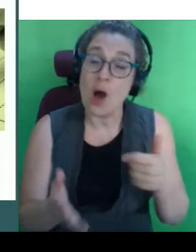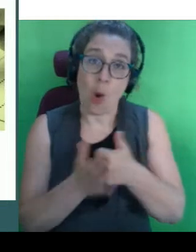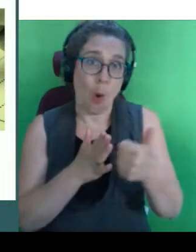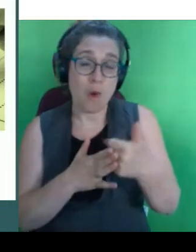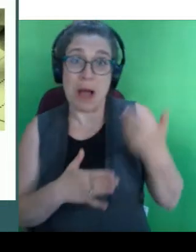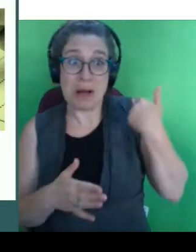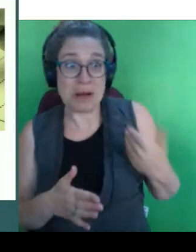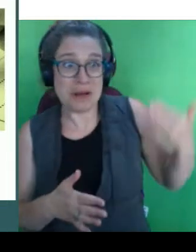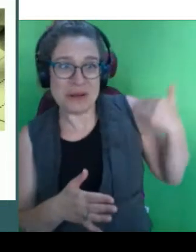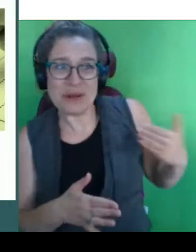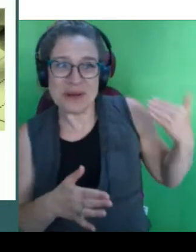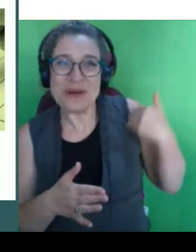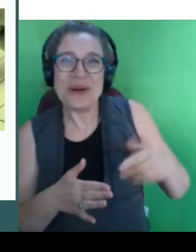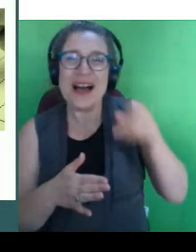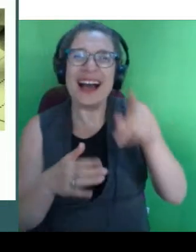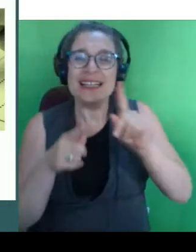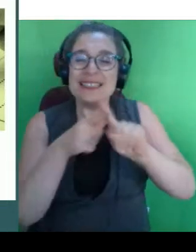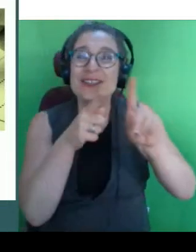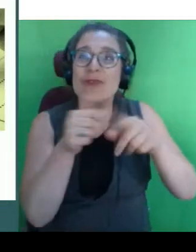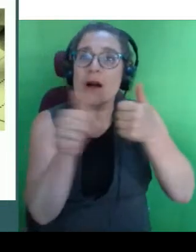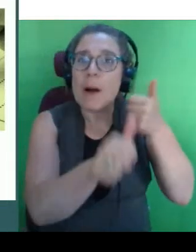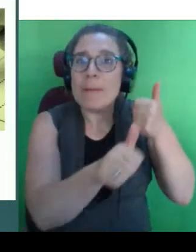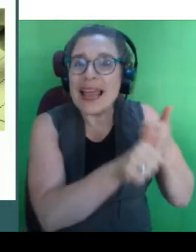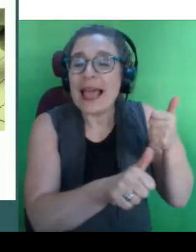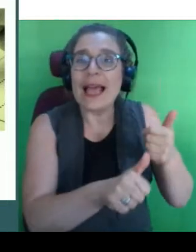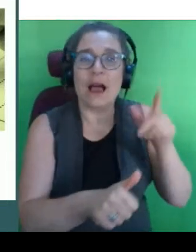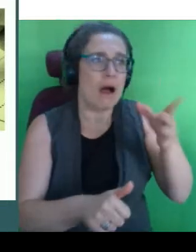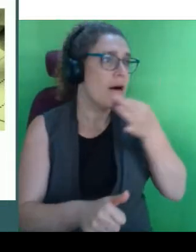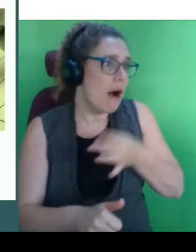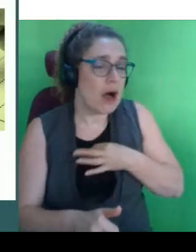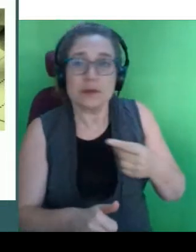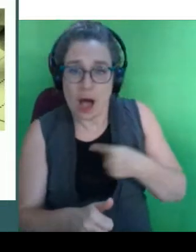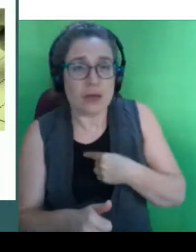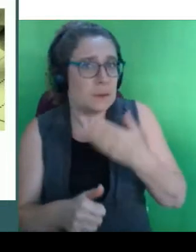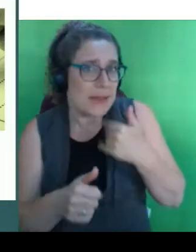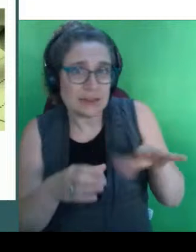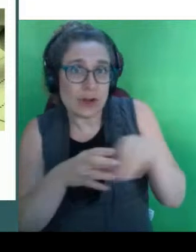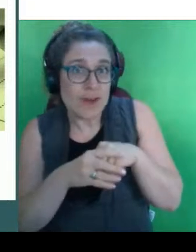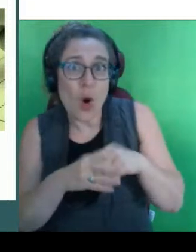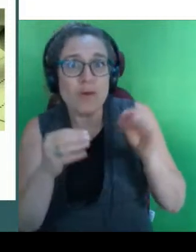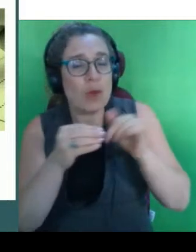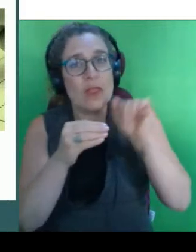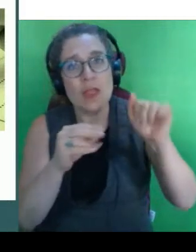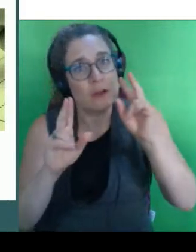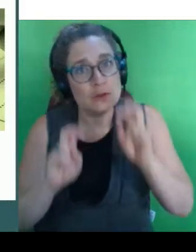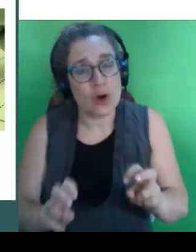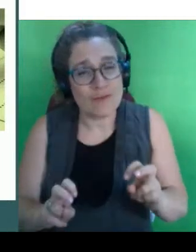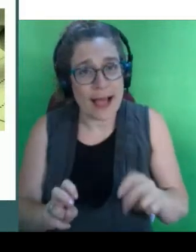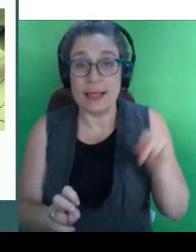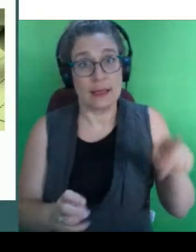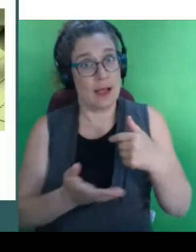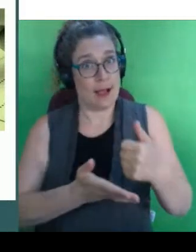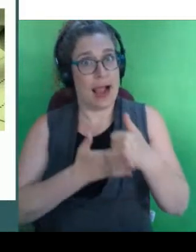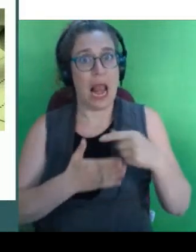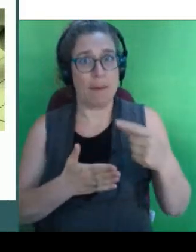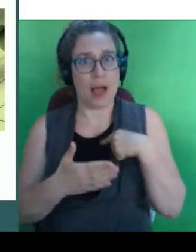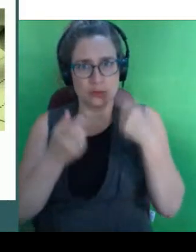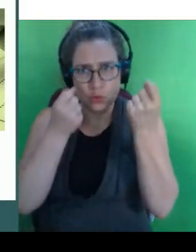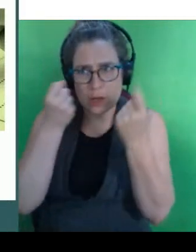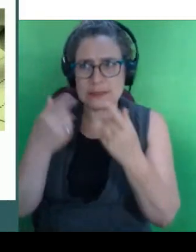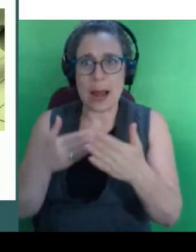and institutes. And surveys and reports is an excellent way for us to explore the lived experience and quality of